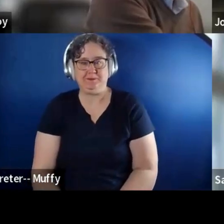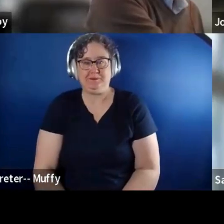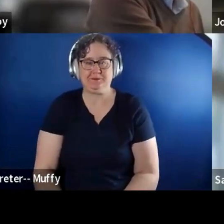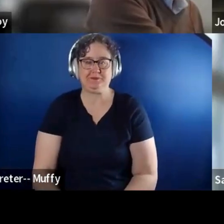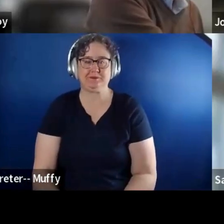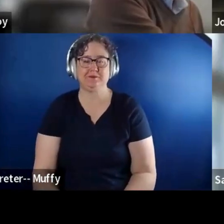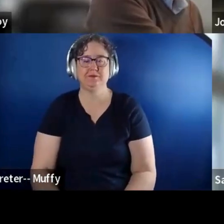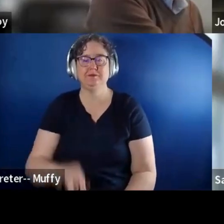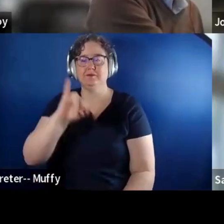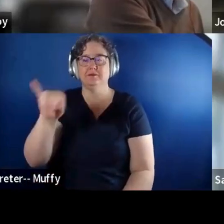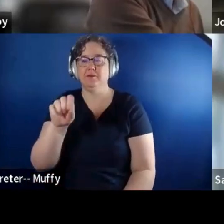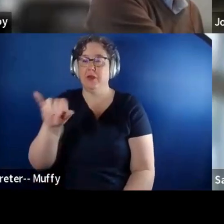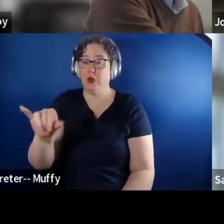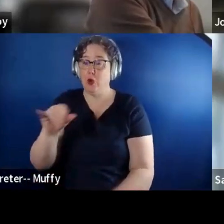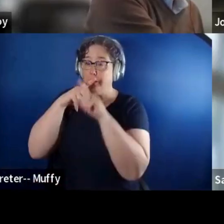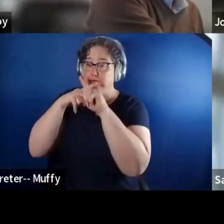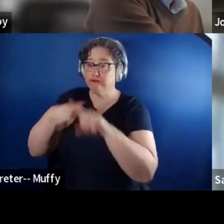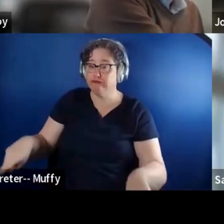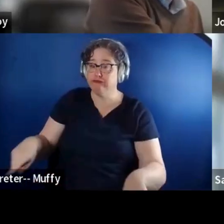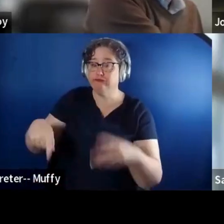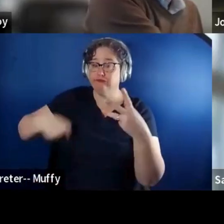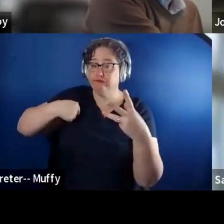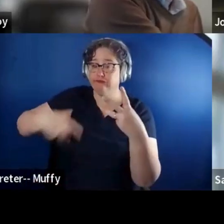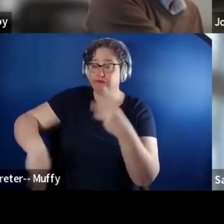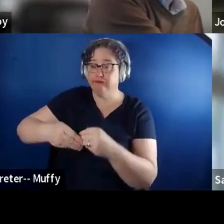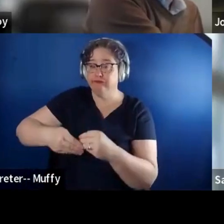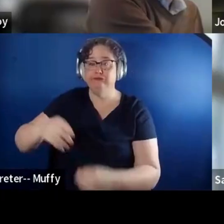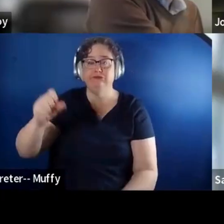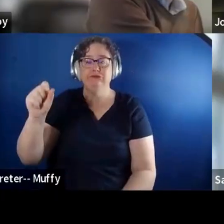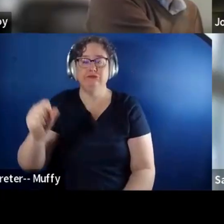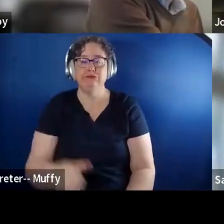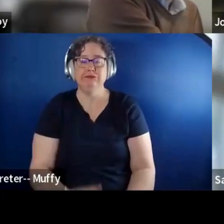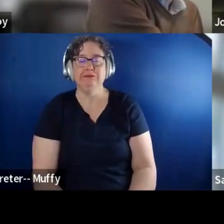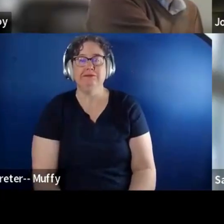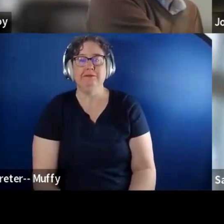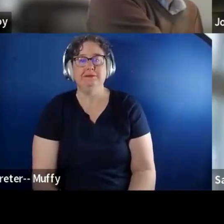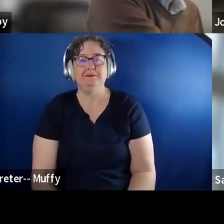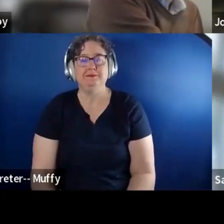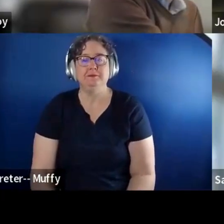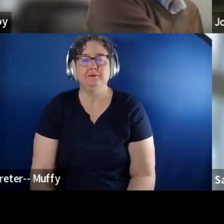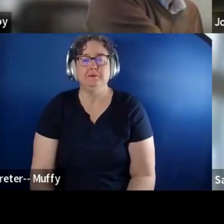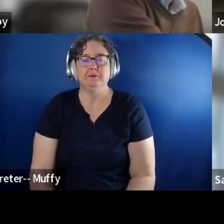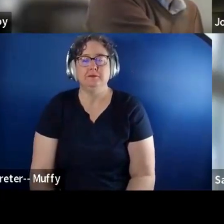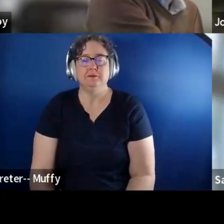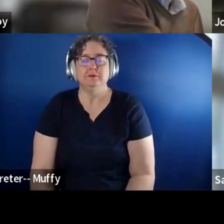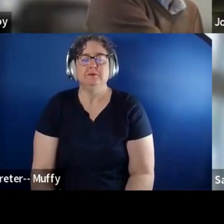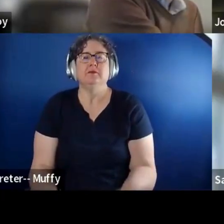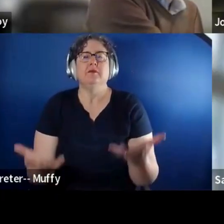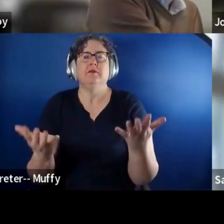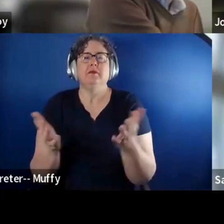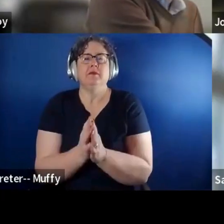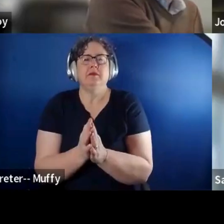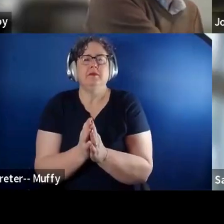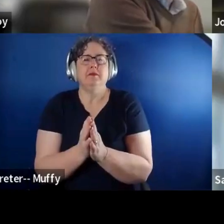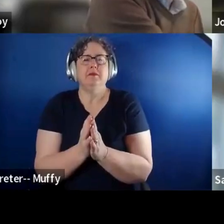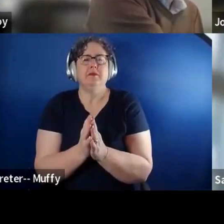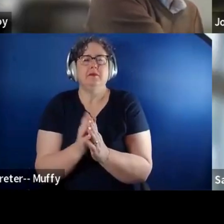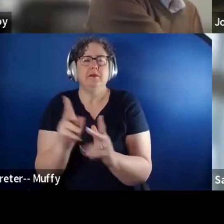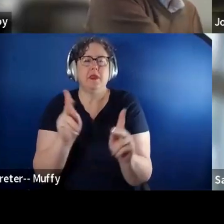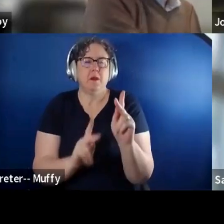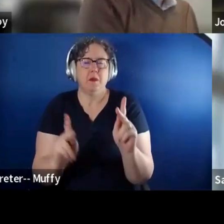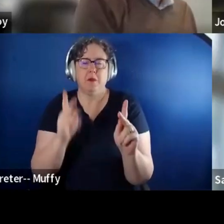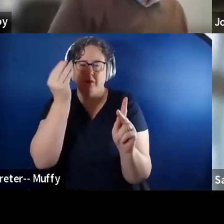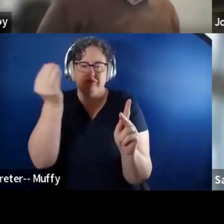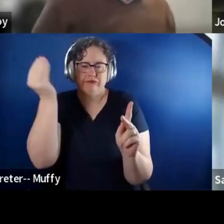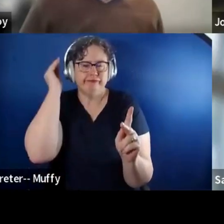Joy, you came off mute. Did you have something to add there? Oh, I just want folks to keep in mind their greatest